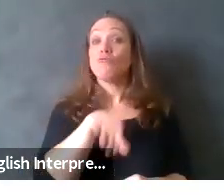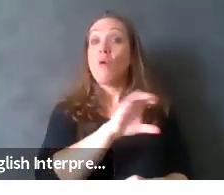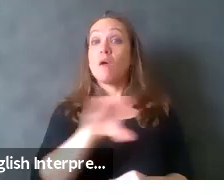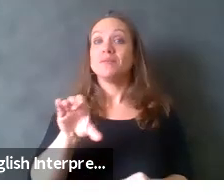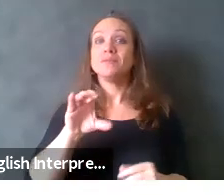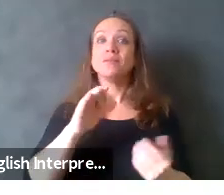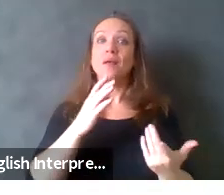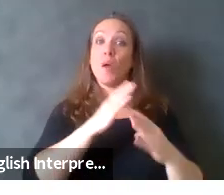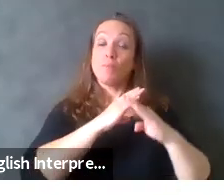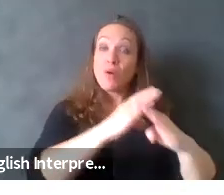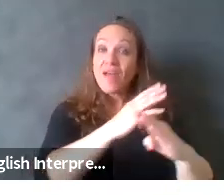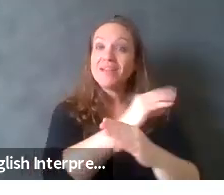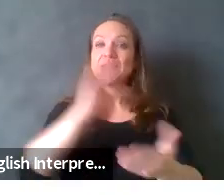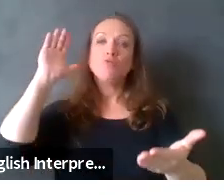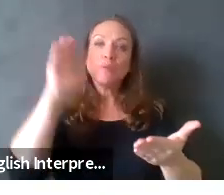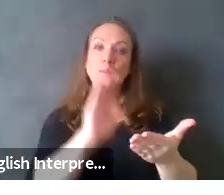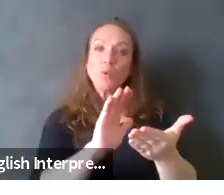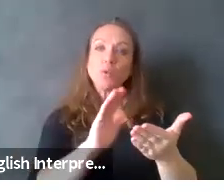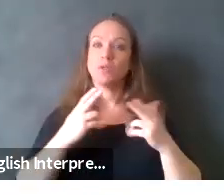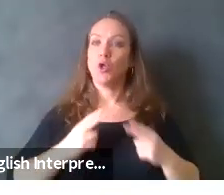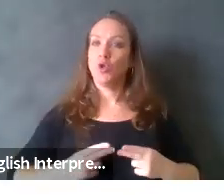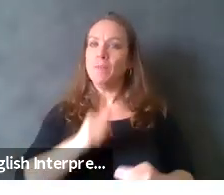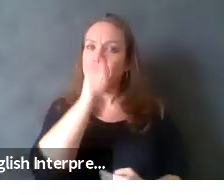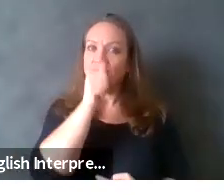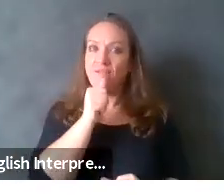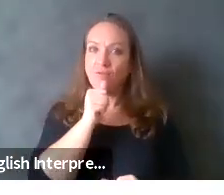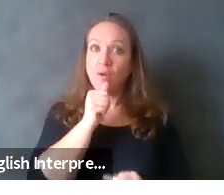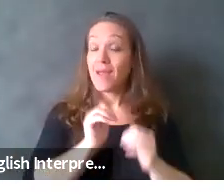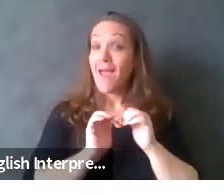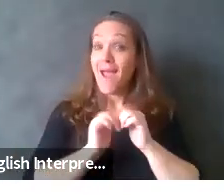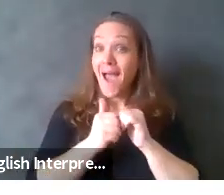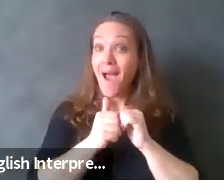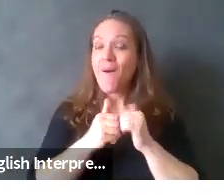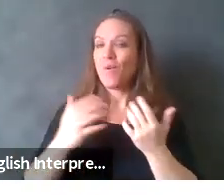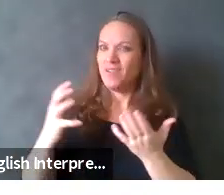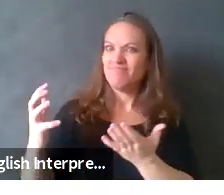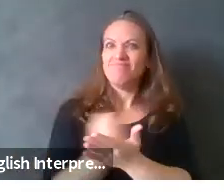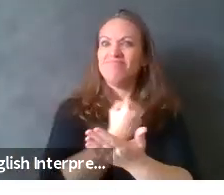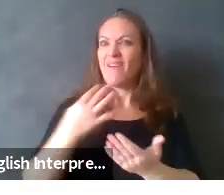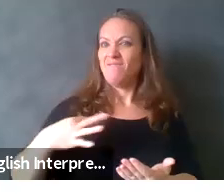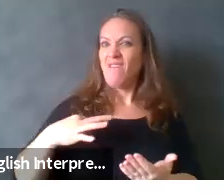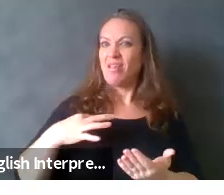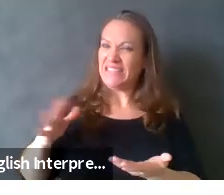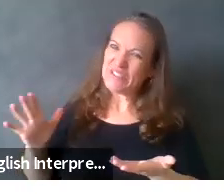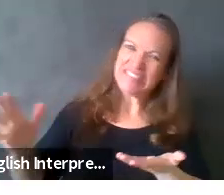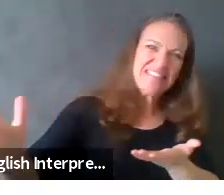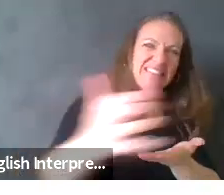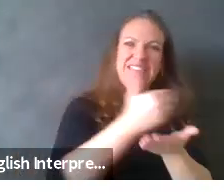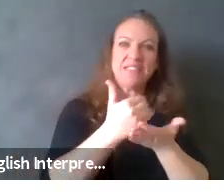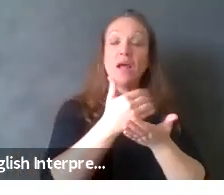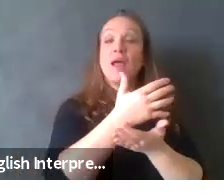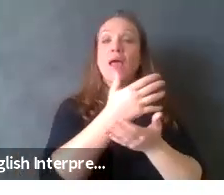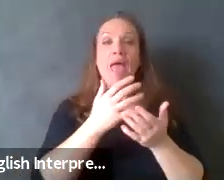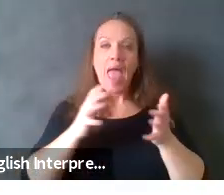suffering in the face of emergencies by mobilizing the power of volunteers and the generosity of